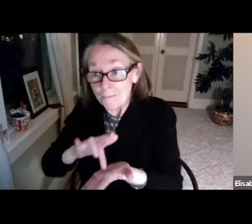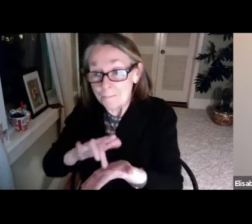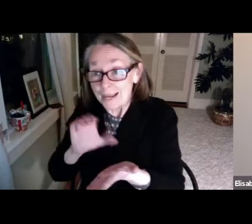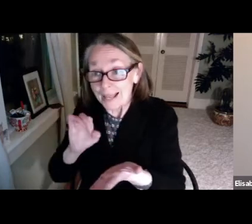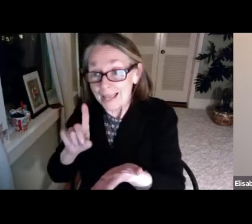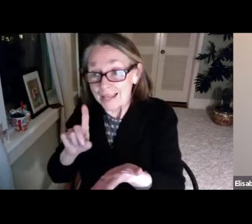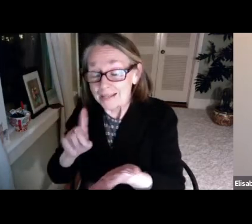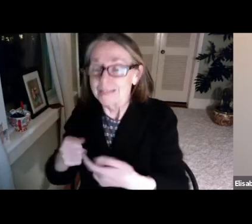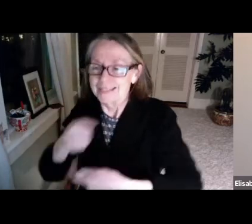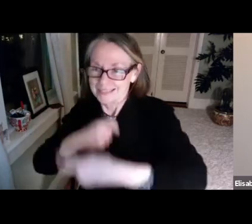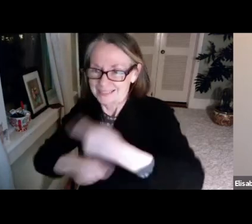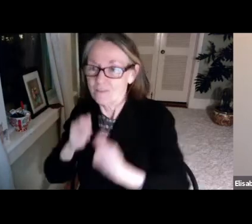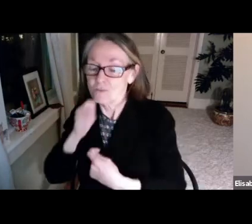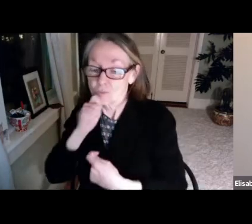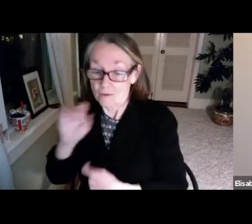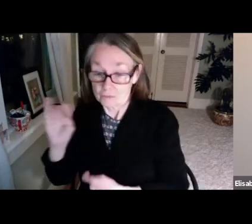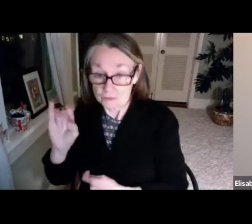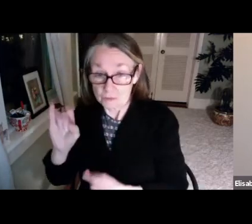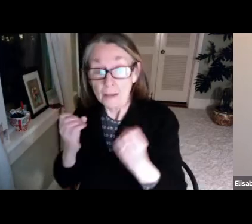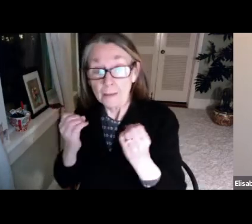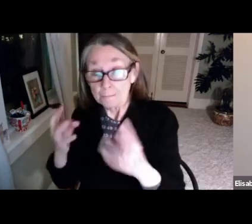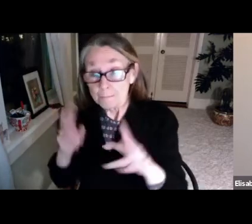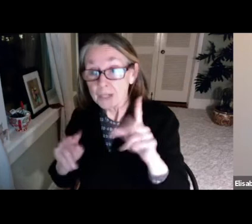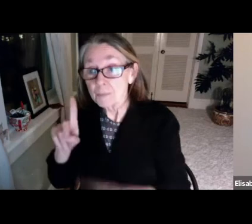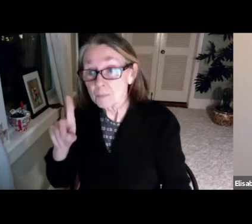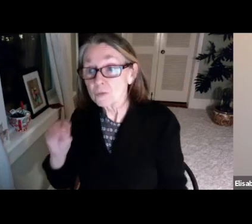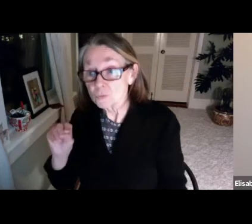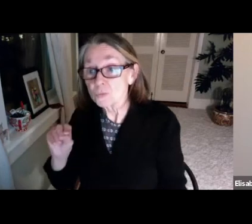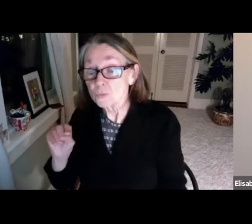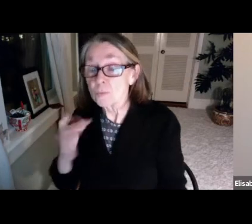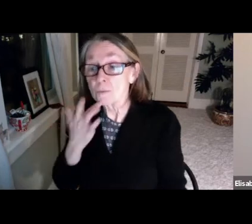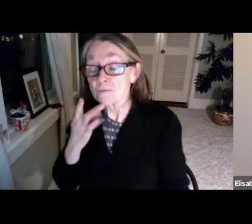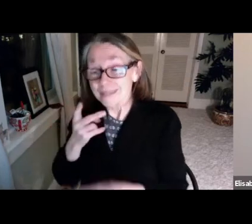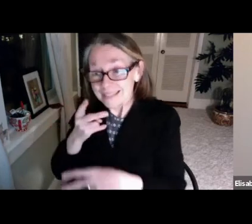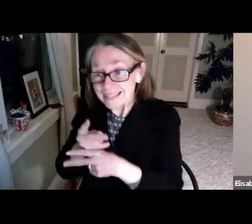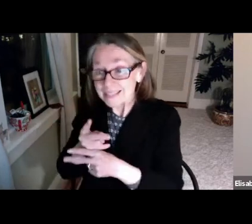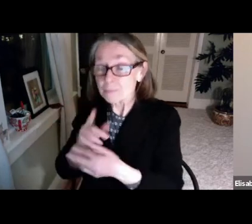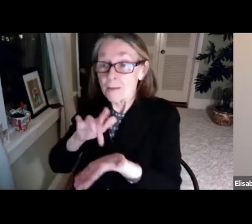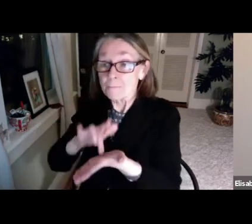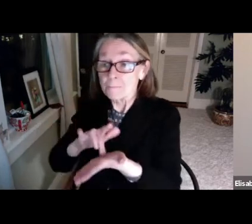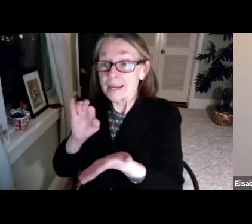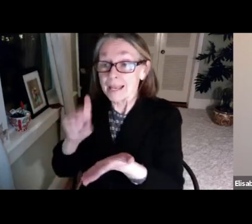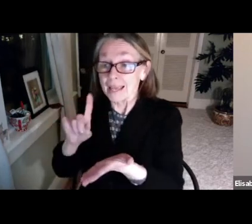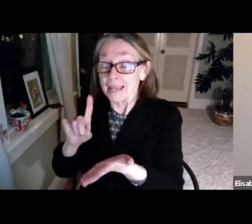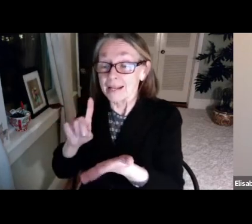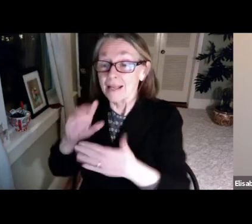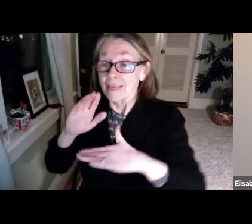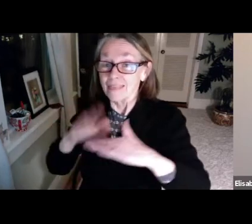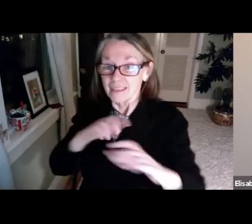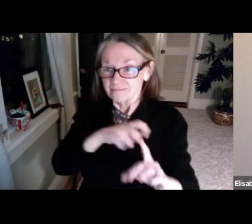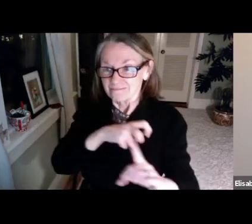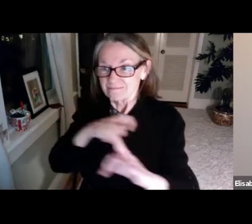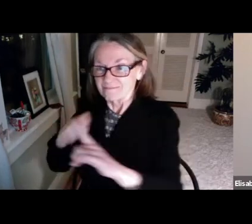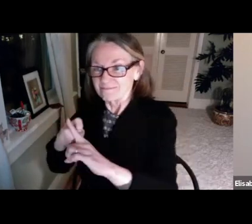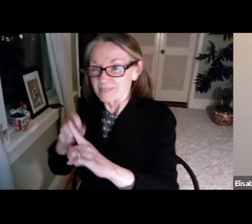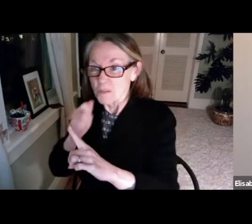private insurance. And a lot of people do choose to keep their Medicaid rather than pursuing private